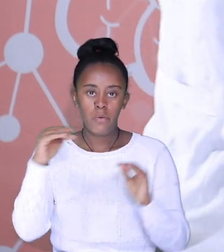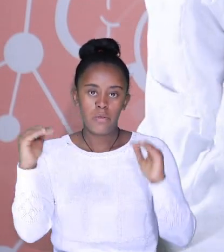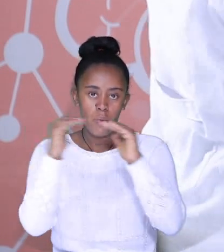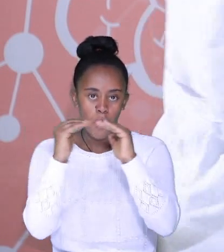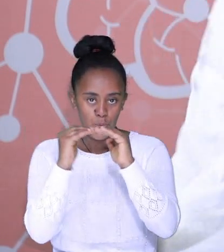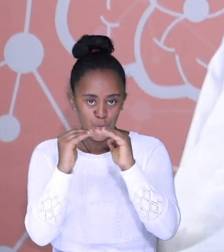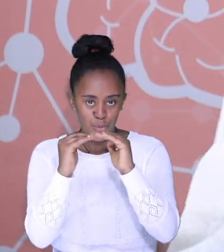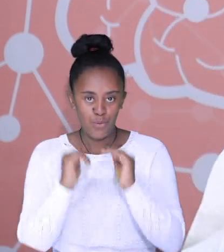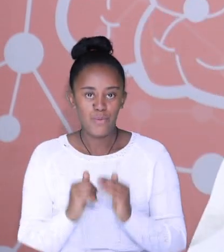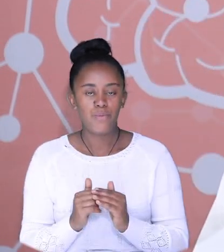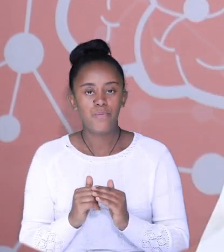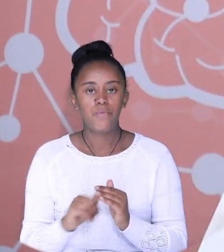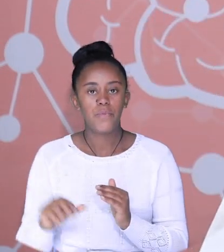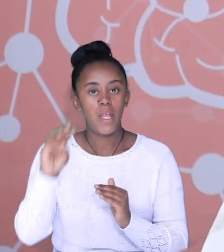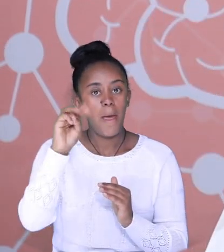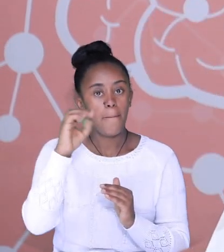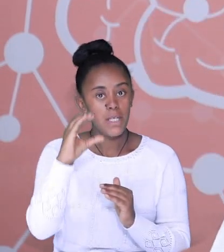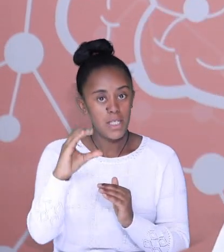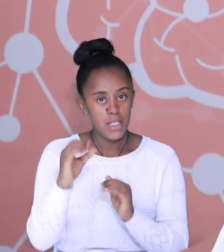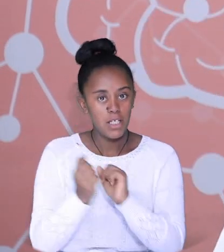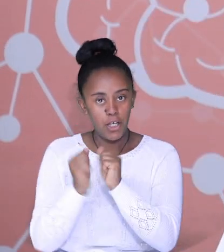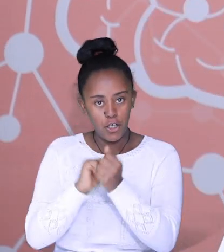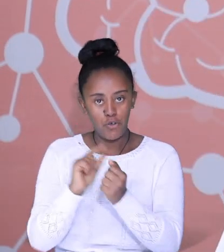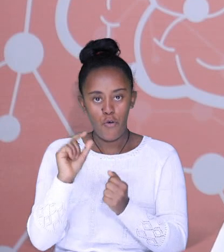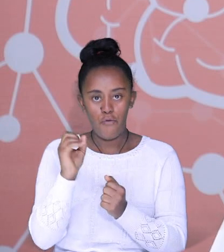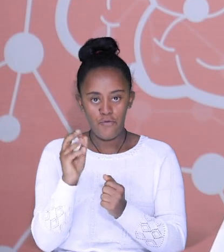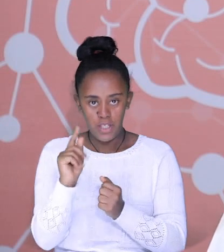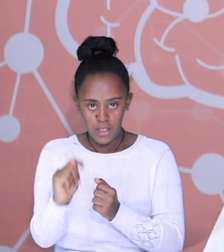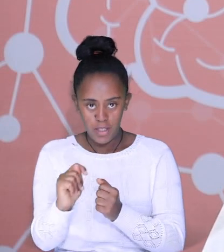to MC change of T,